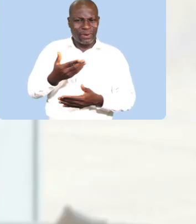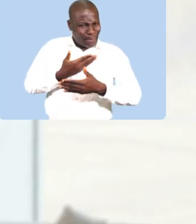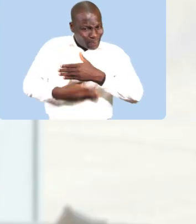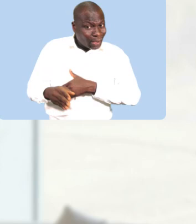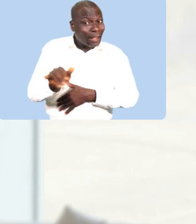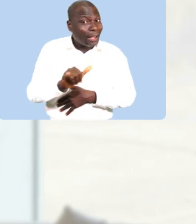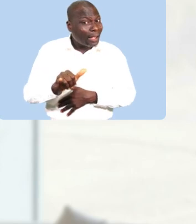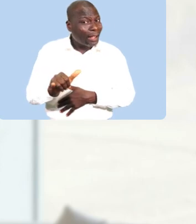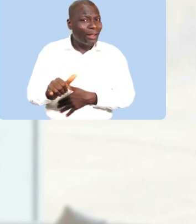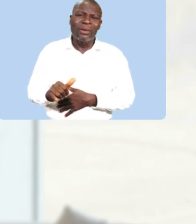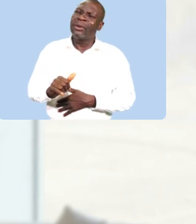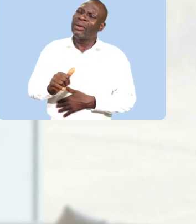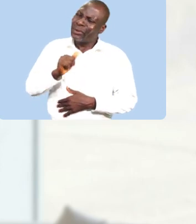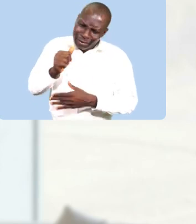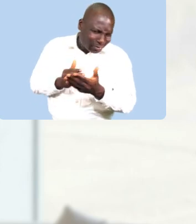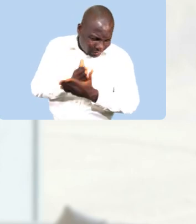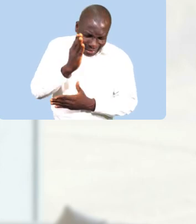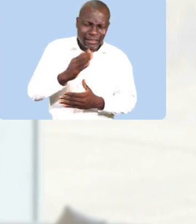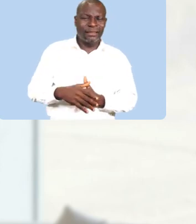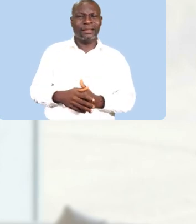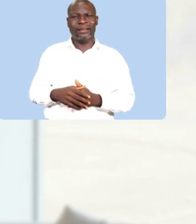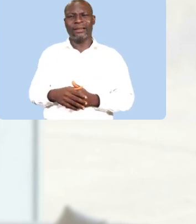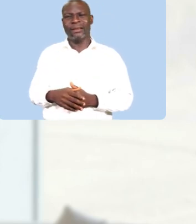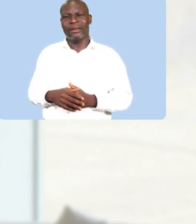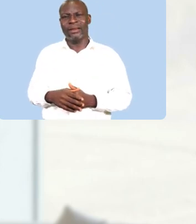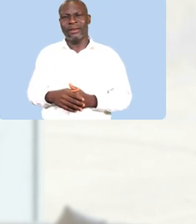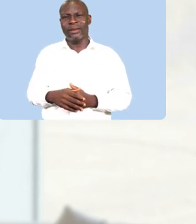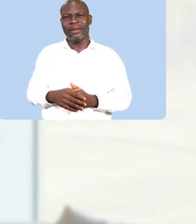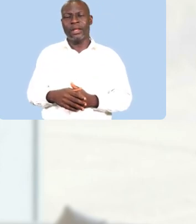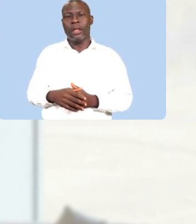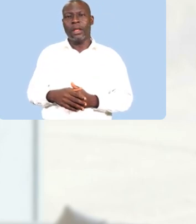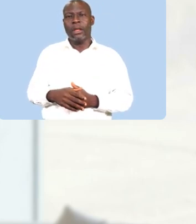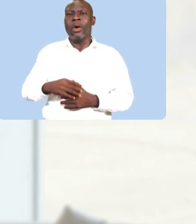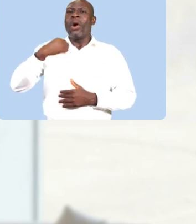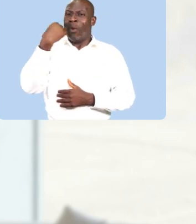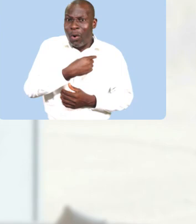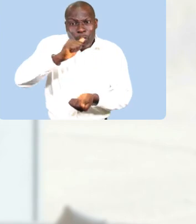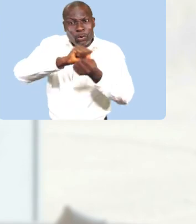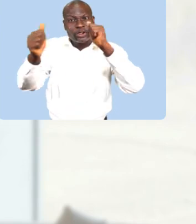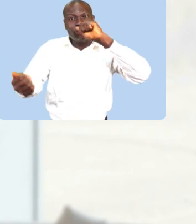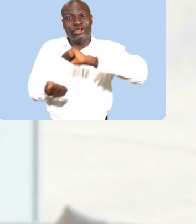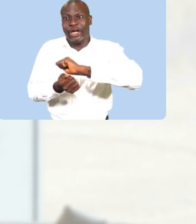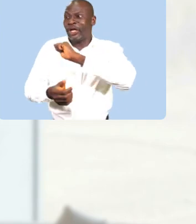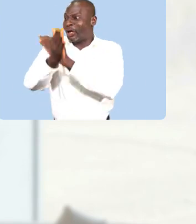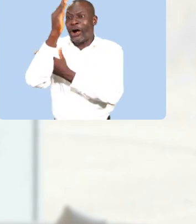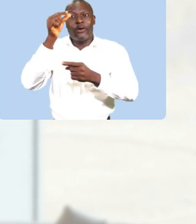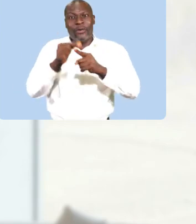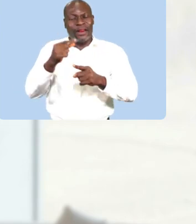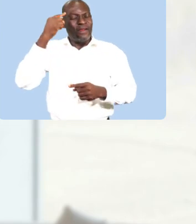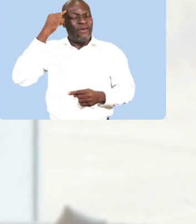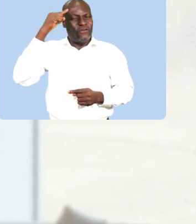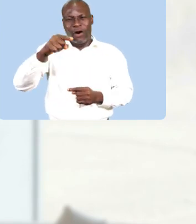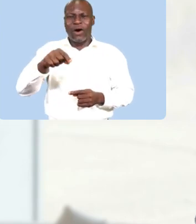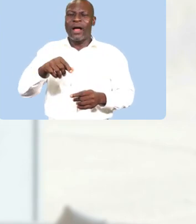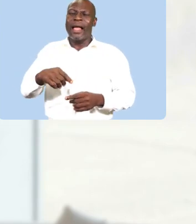Orofofa uteme. Who has changed the truth of God for the lie? Eti Bible se, eya nada ena bon